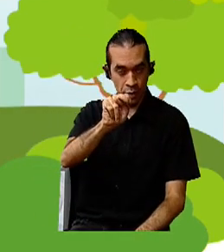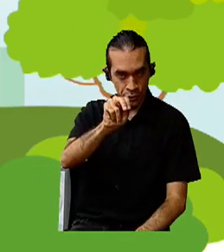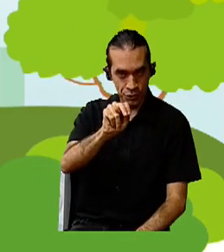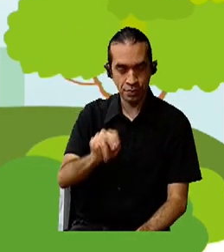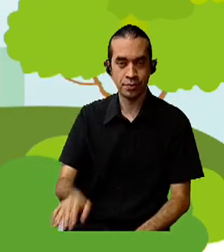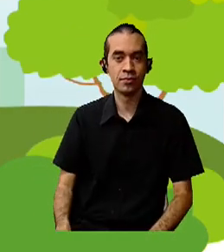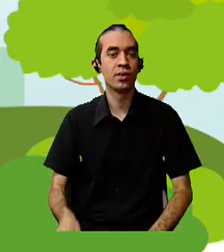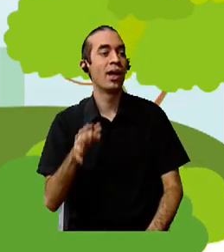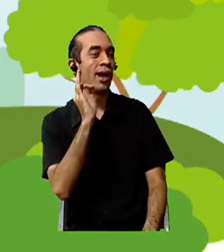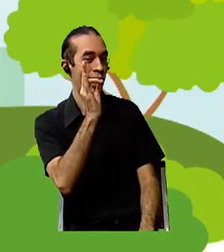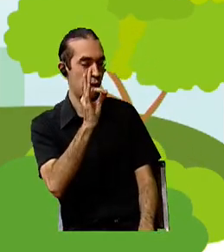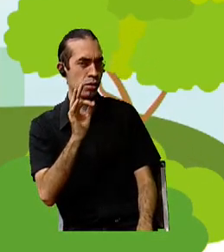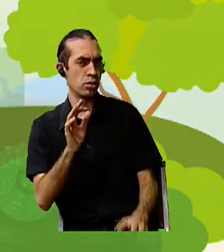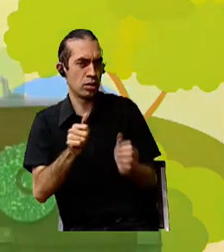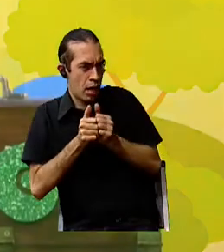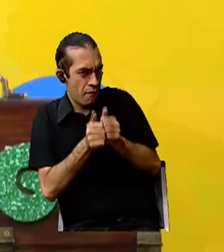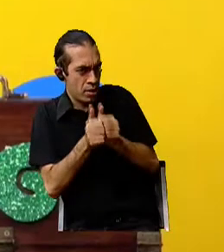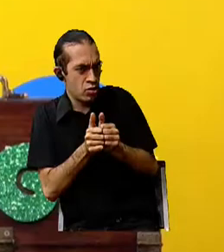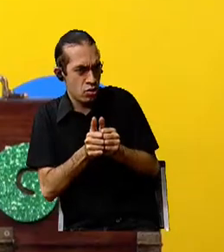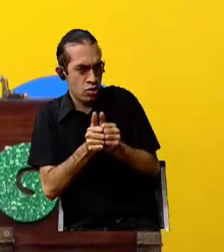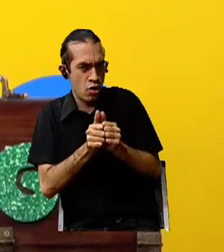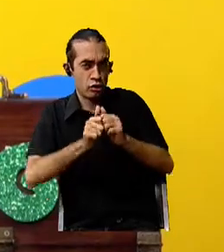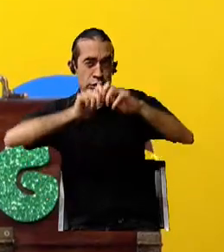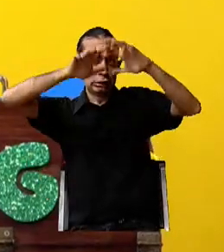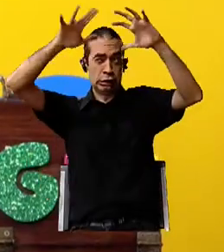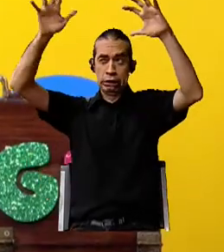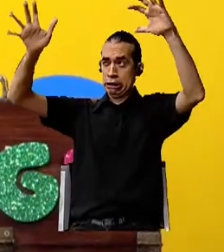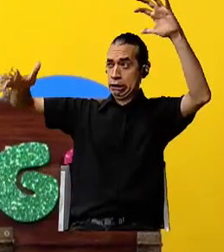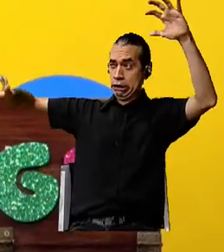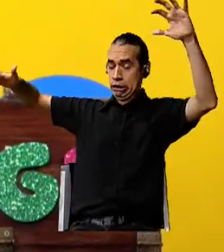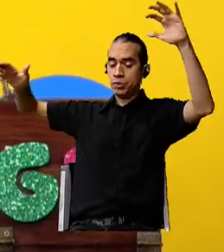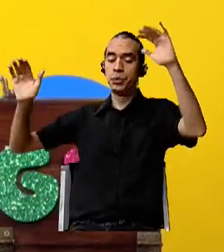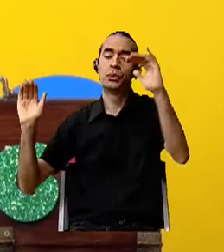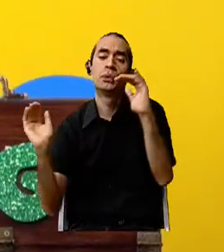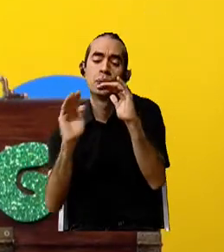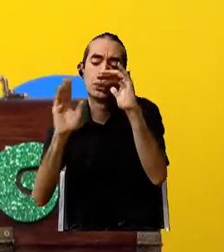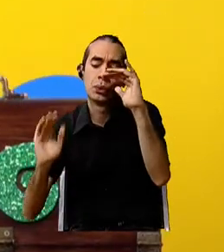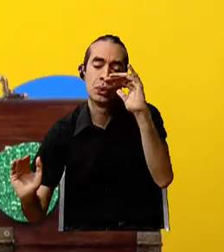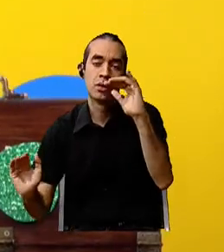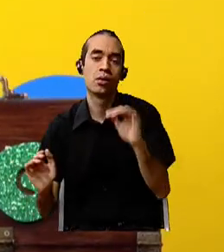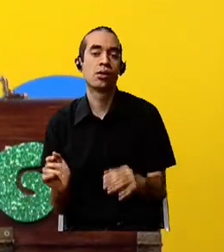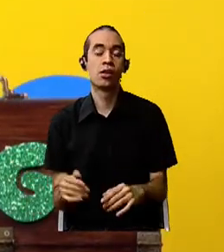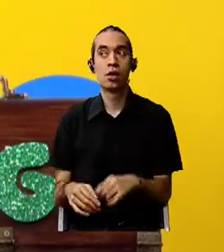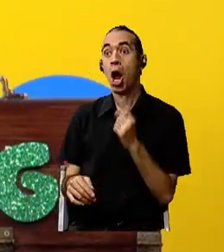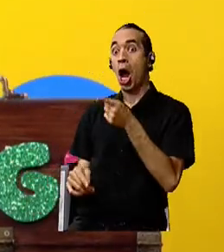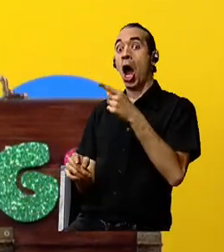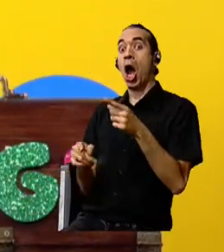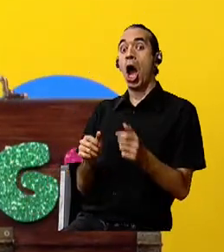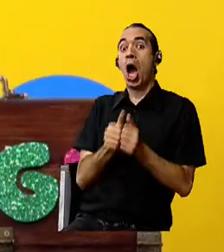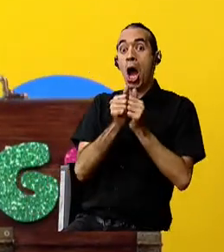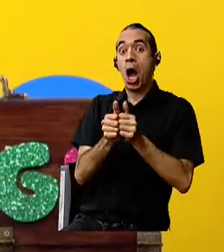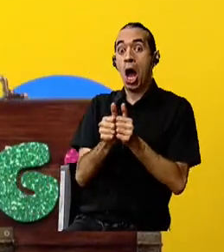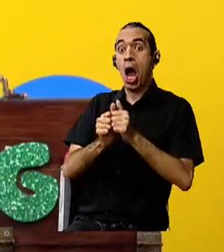Chuli, is the horse big or little? That horse